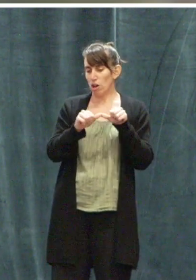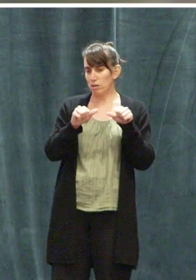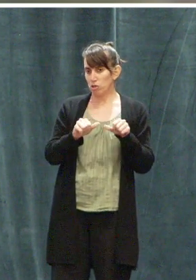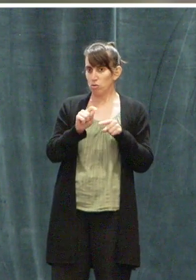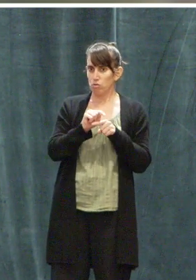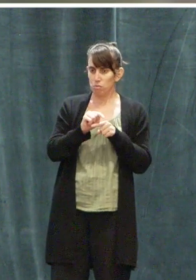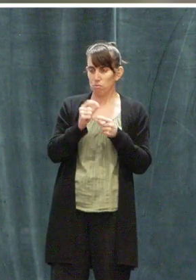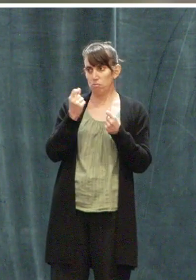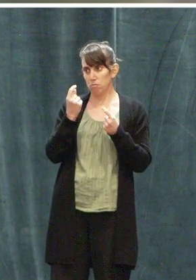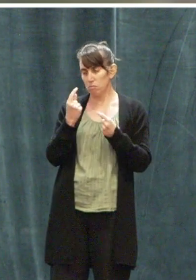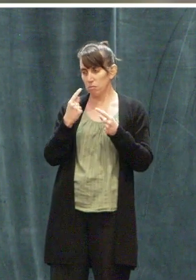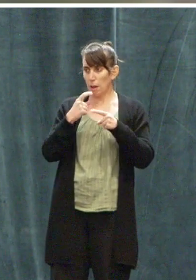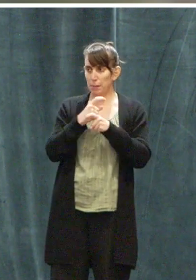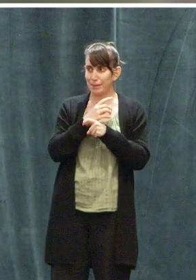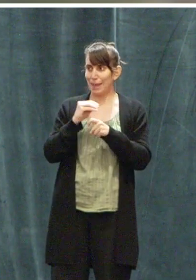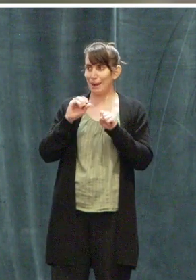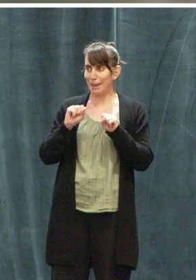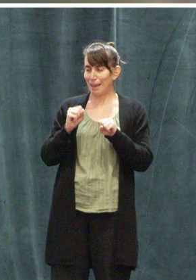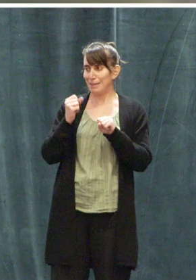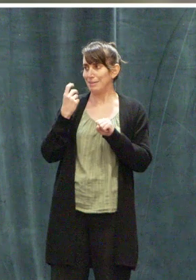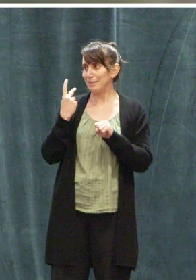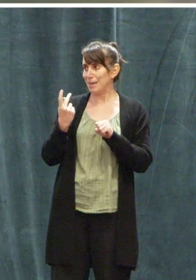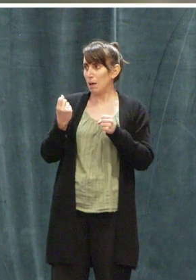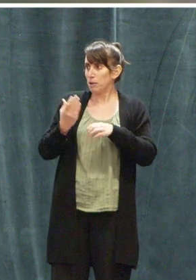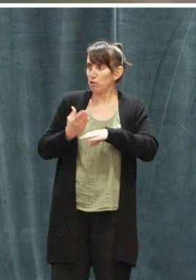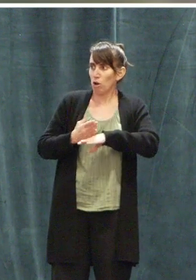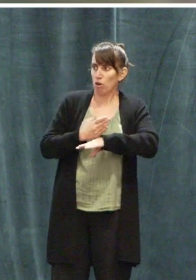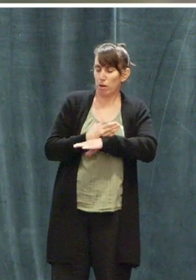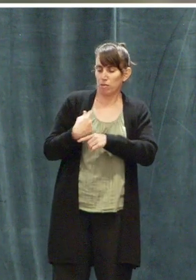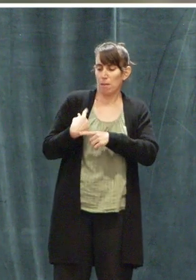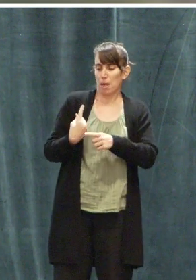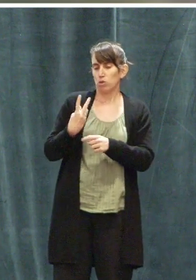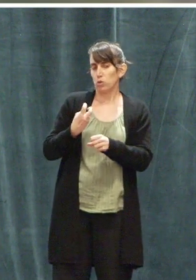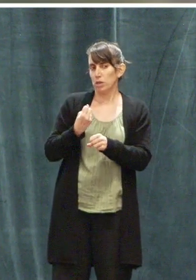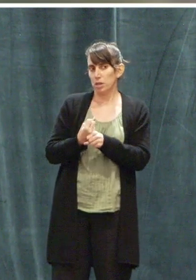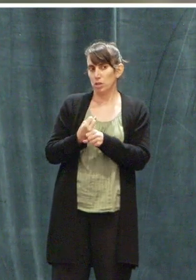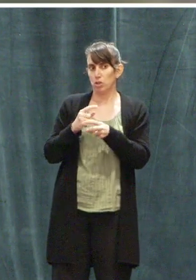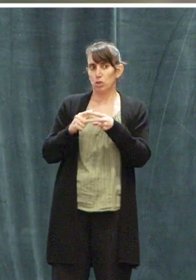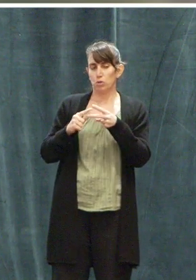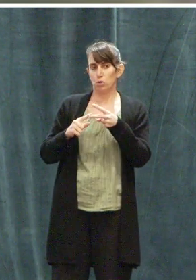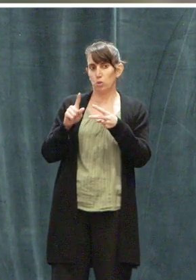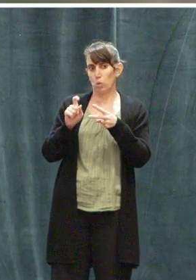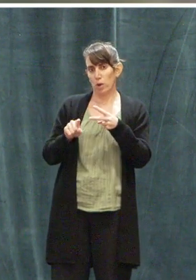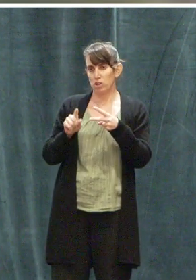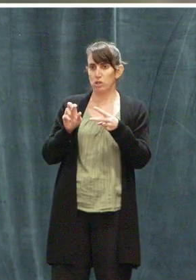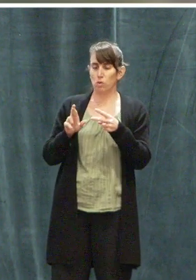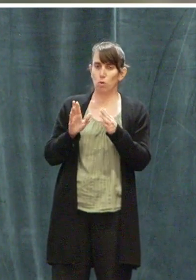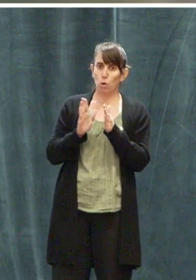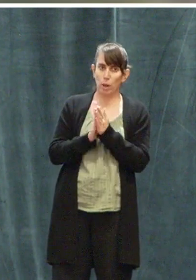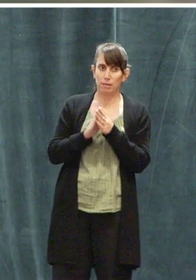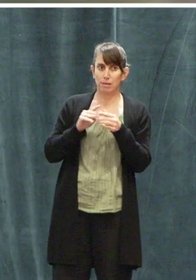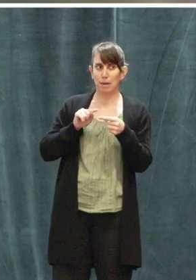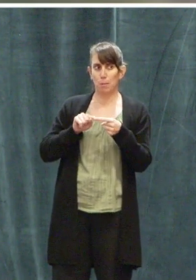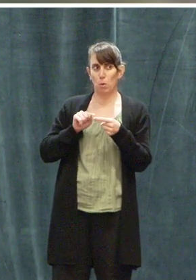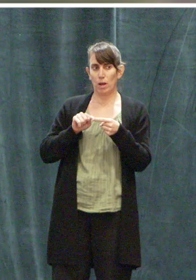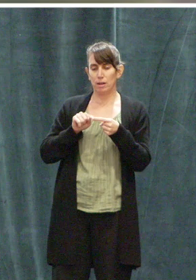understand the complexity and can see how much progress you've made over the past 2 years. 2 questions or requests. Number